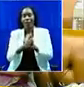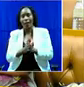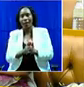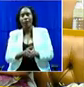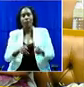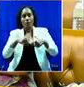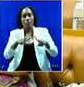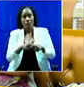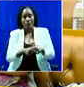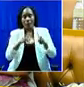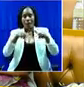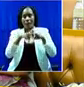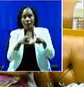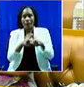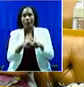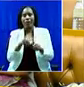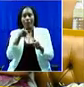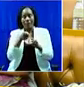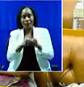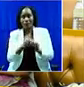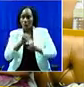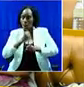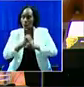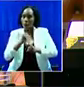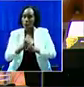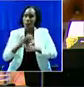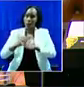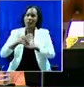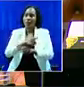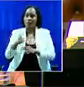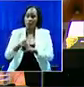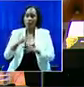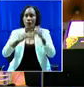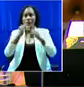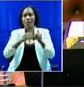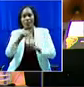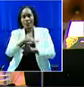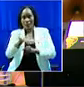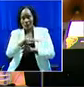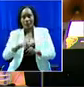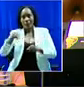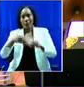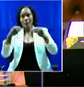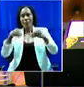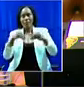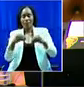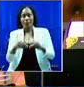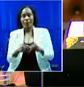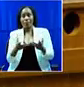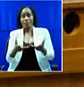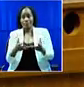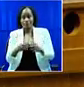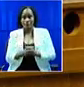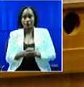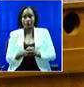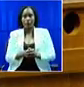problem of violent disruptions and construction sites and other business activities. A well-functioning